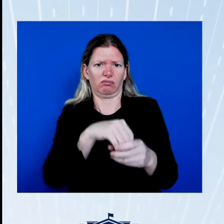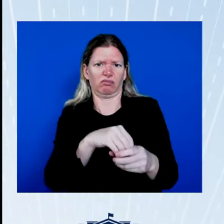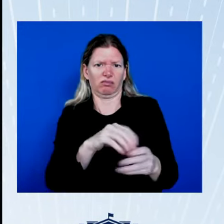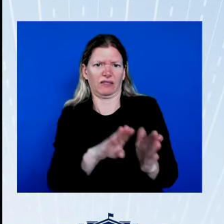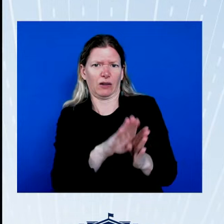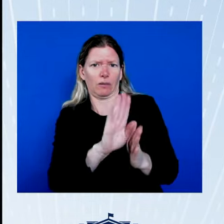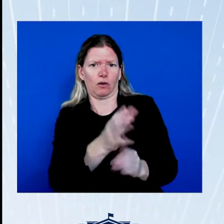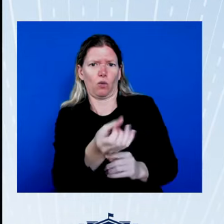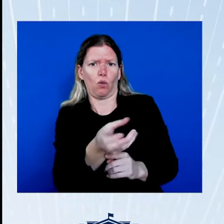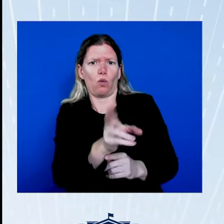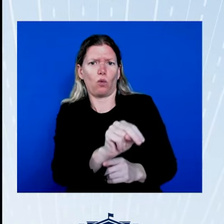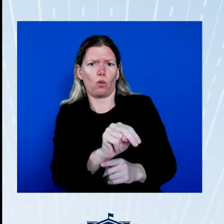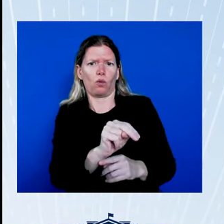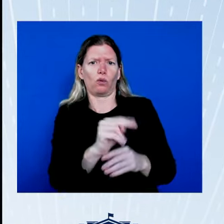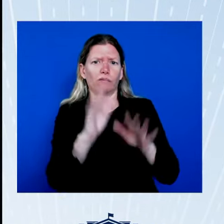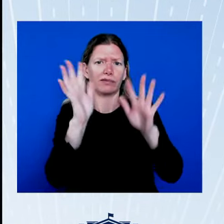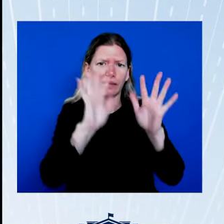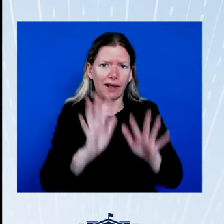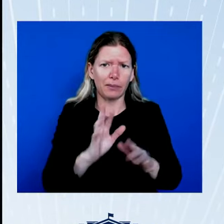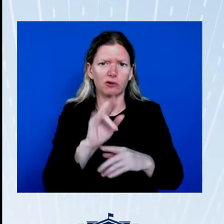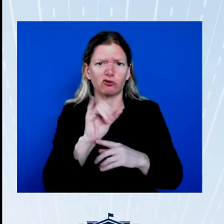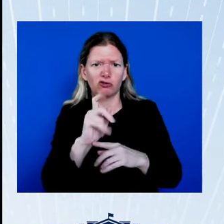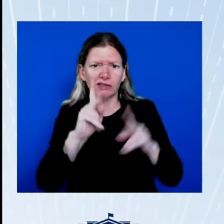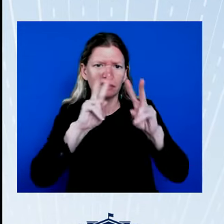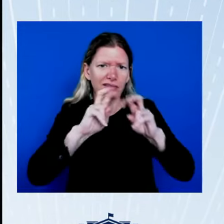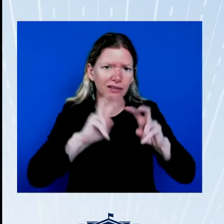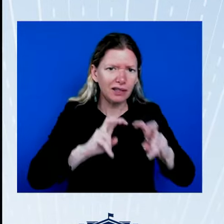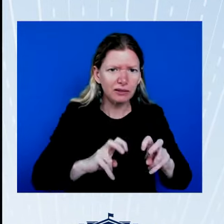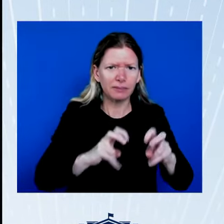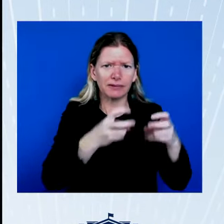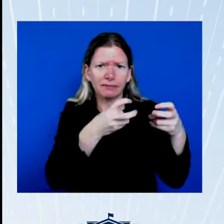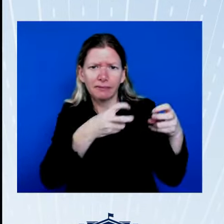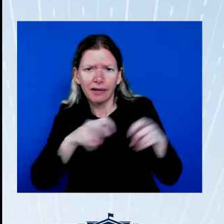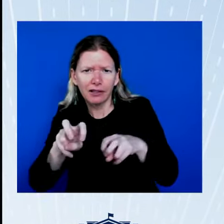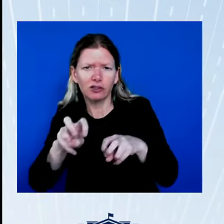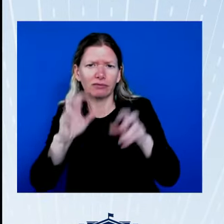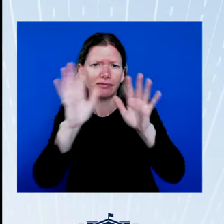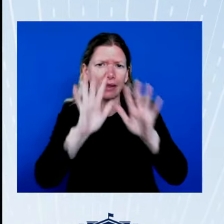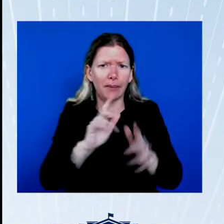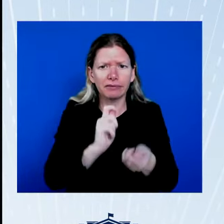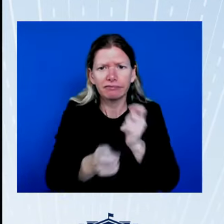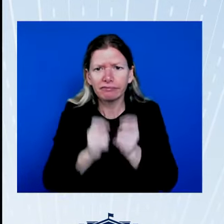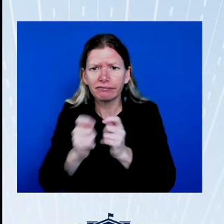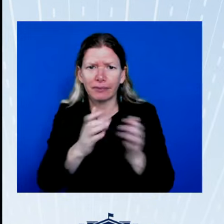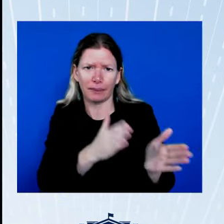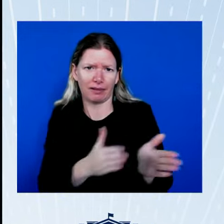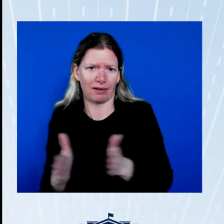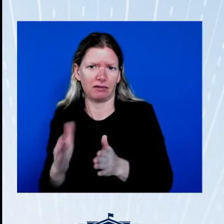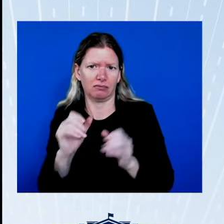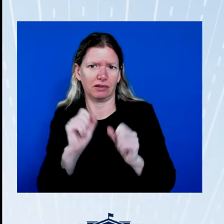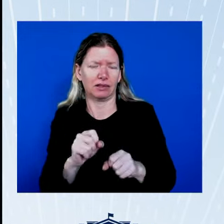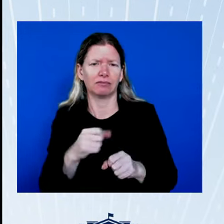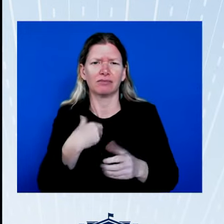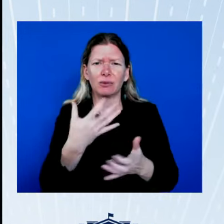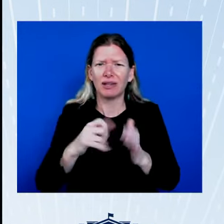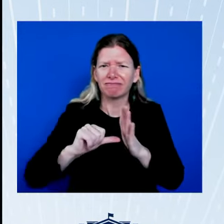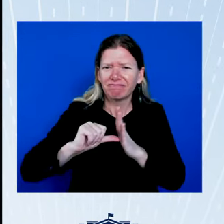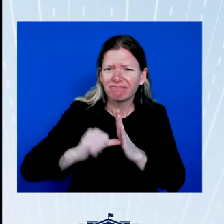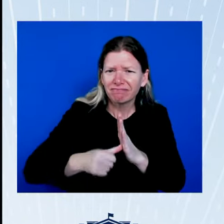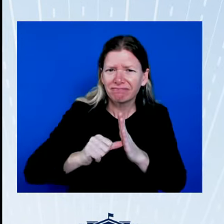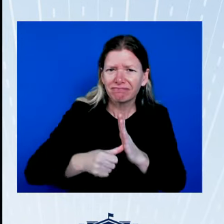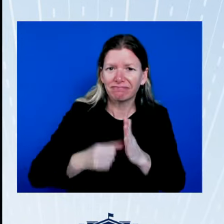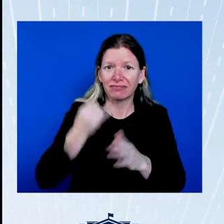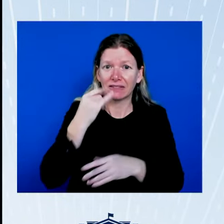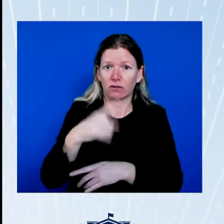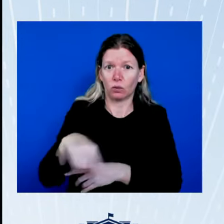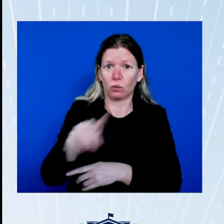plans. I want to emphasize if that you are from a community or state and you're not aware of these programs, you have